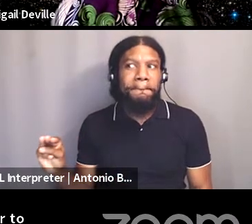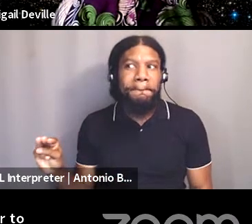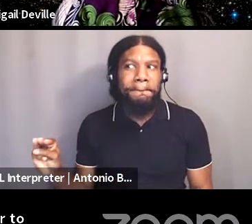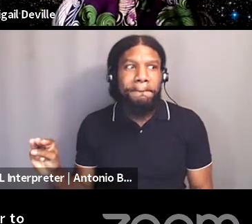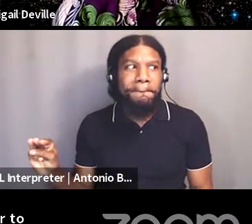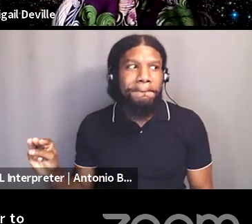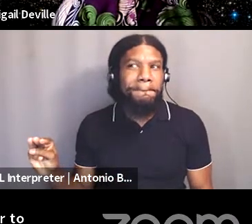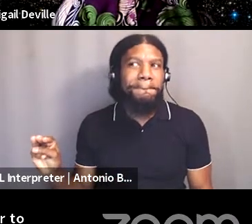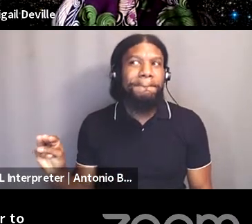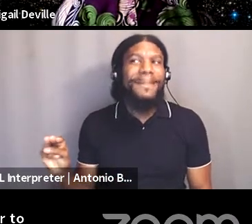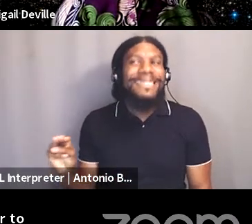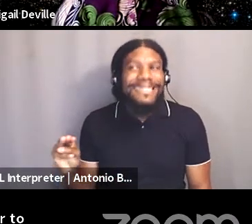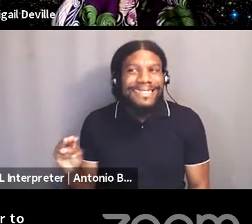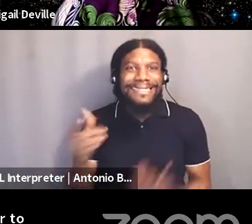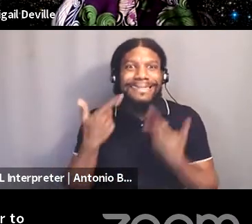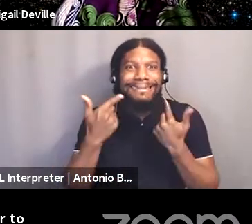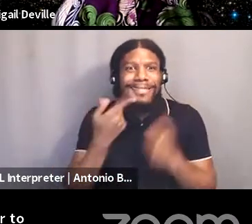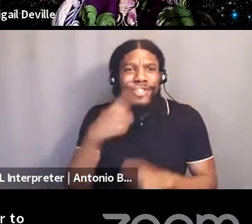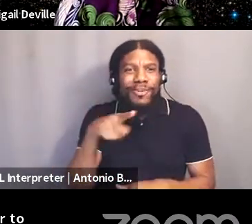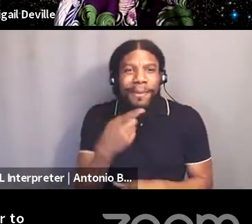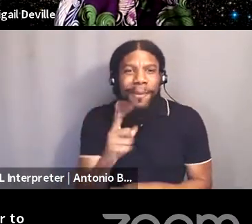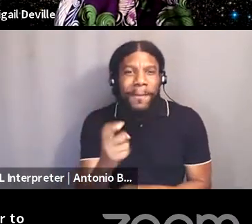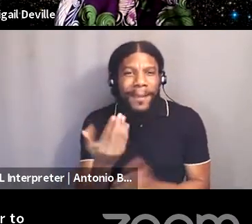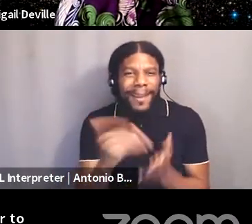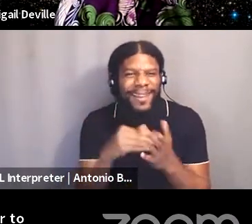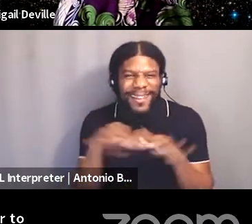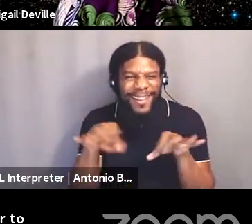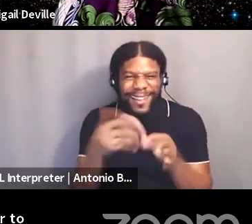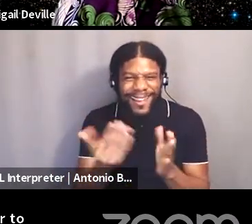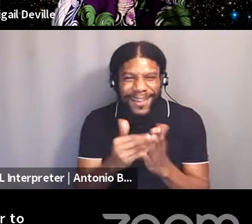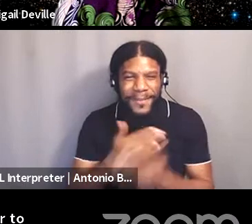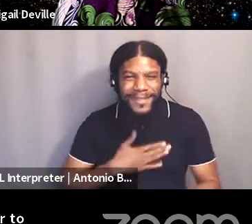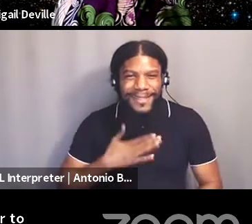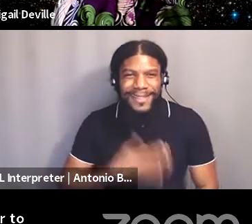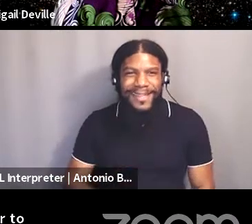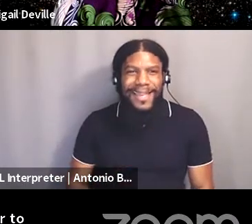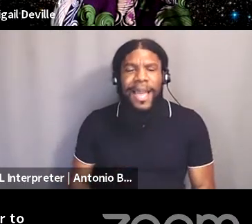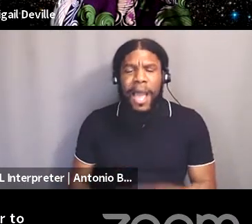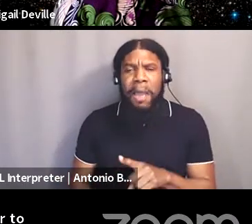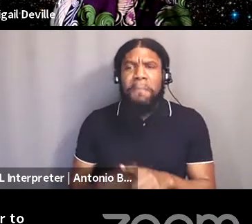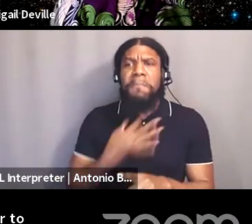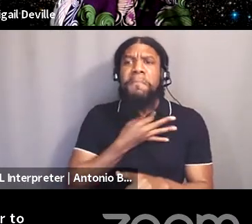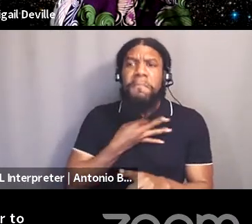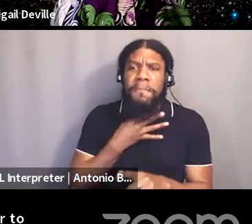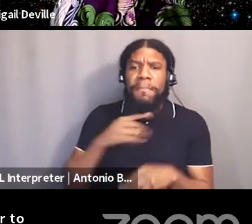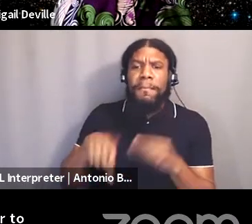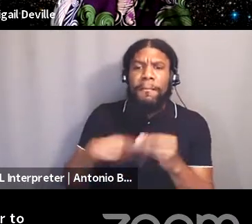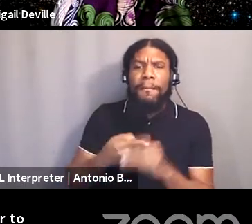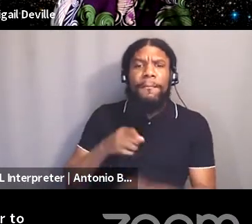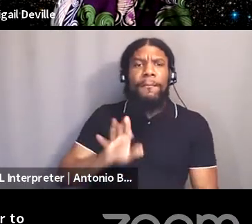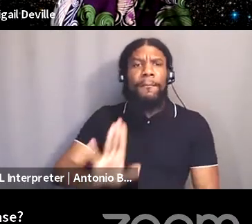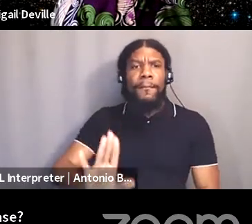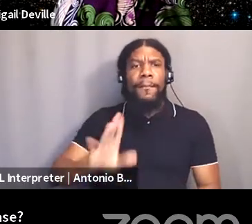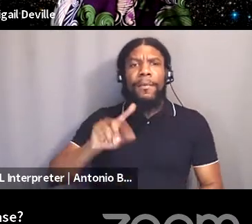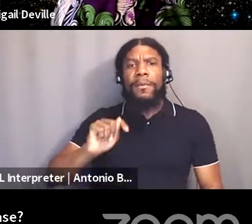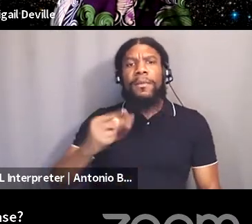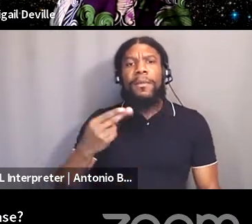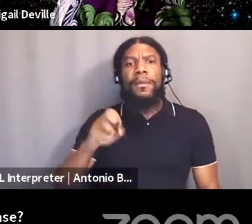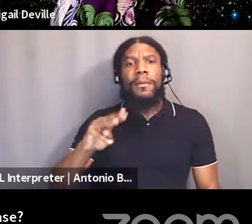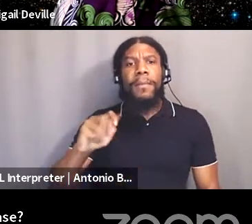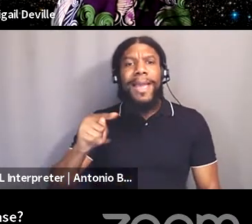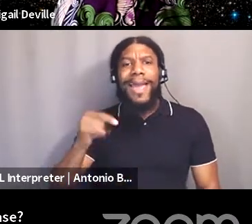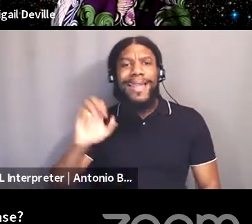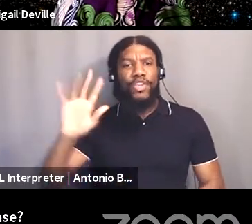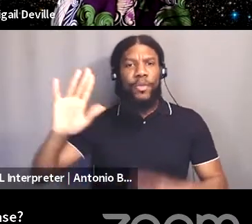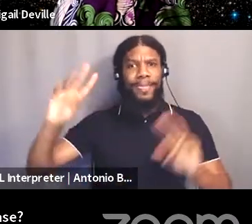could you say that again, please? Sorry. I'm curious, you know, given you hinted to this, like thinking about, do the thematics